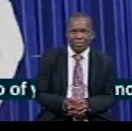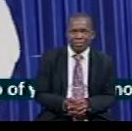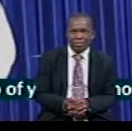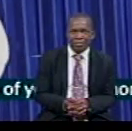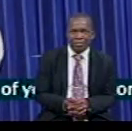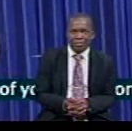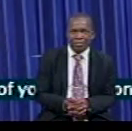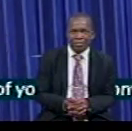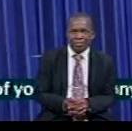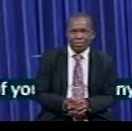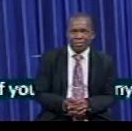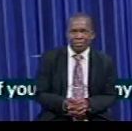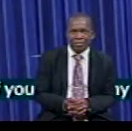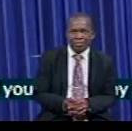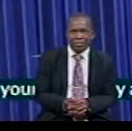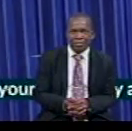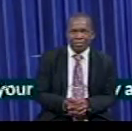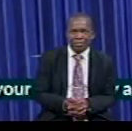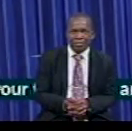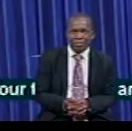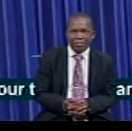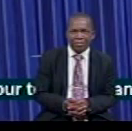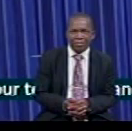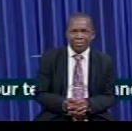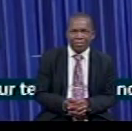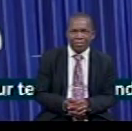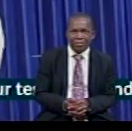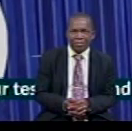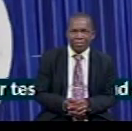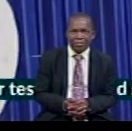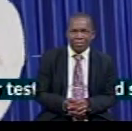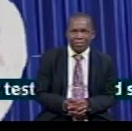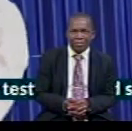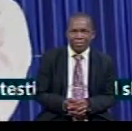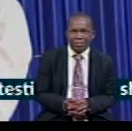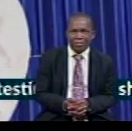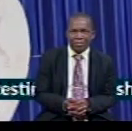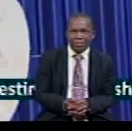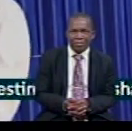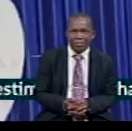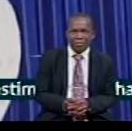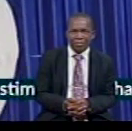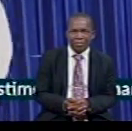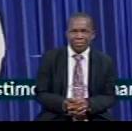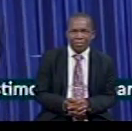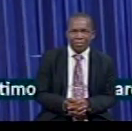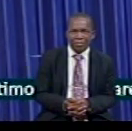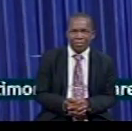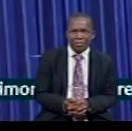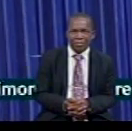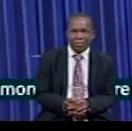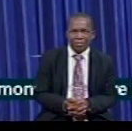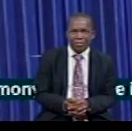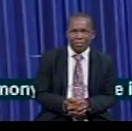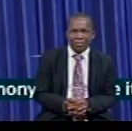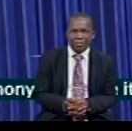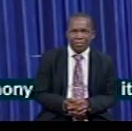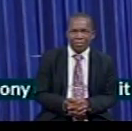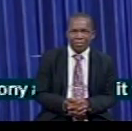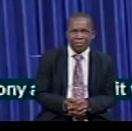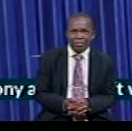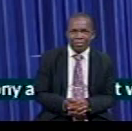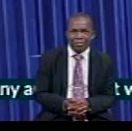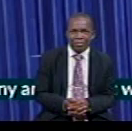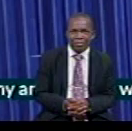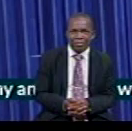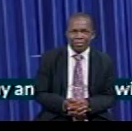And to me, Pastor may consume me dear Rebecca, and Tiena, you ready. And I do your manager or saw Sammy Yaria and Sanna Befriaco. Now I'm part minia